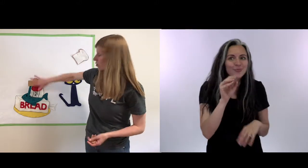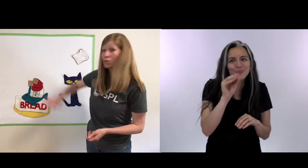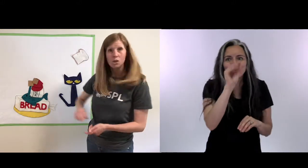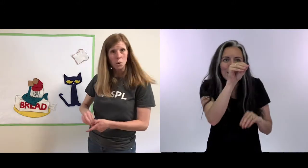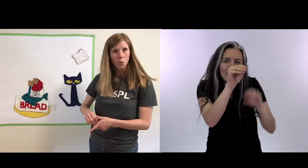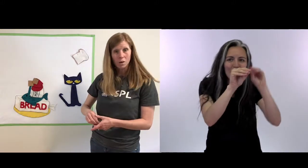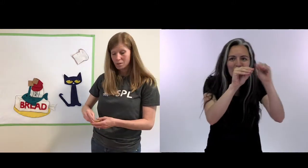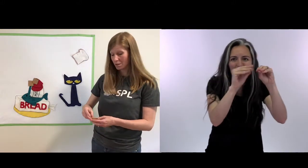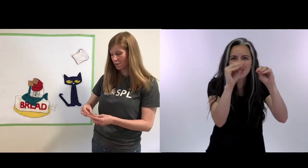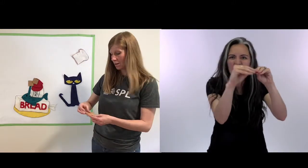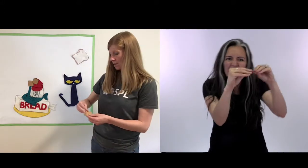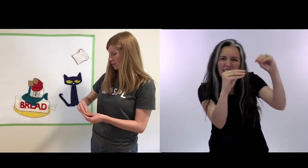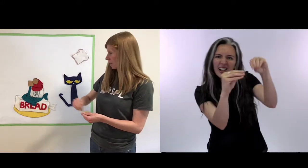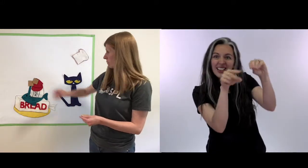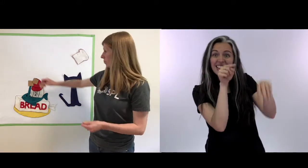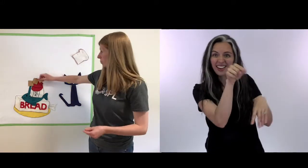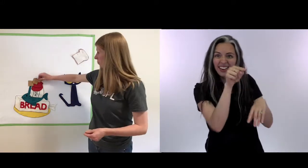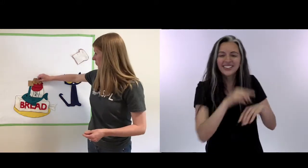sandwich too.